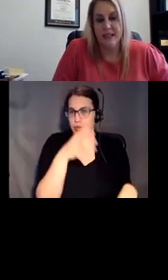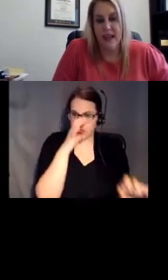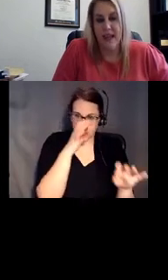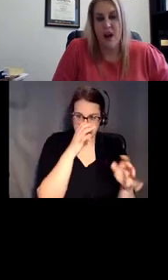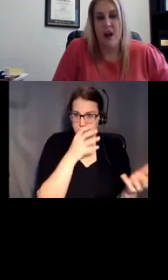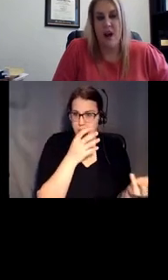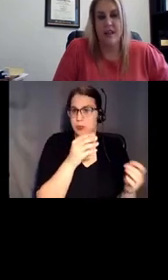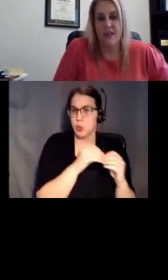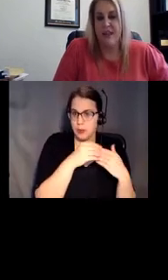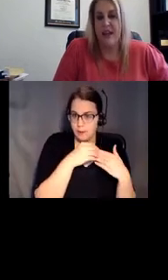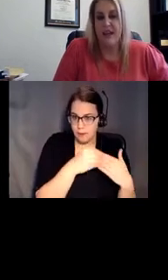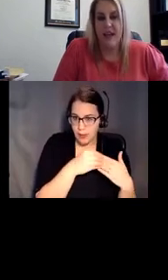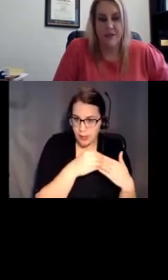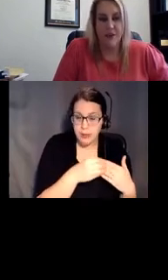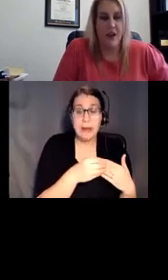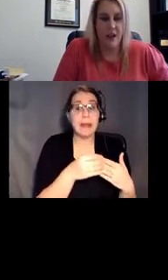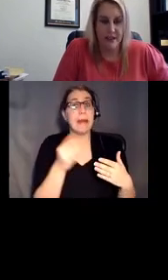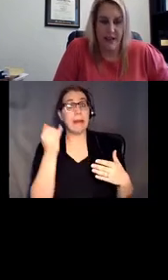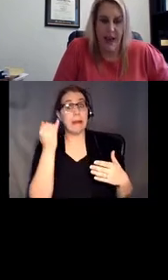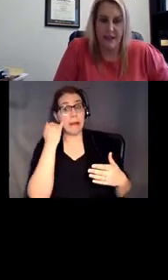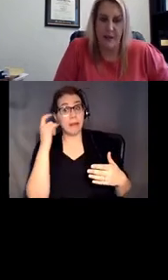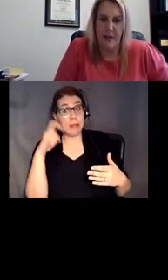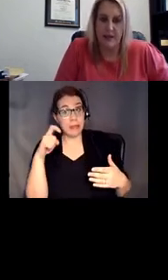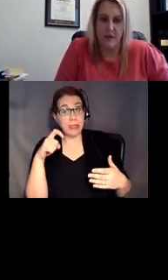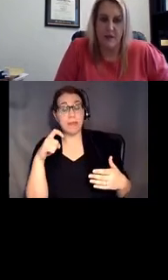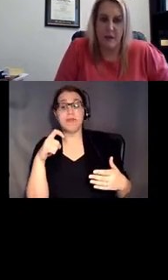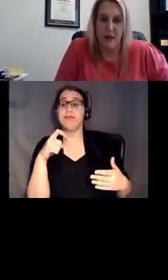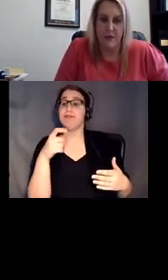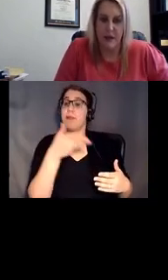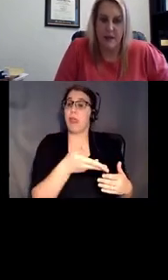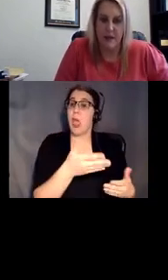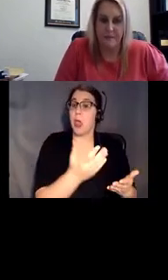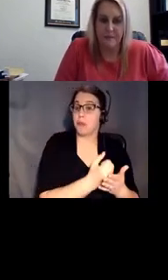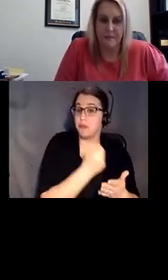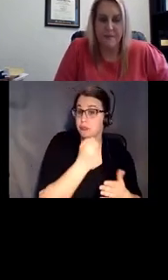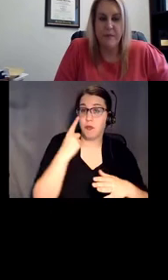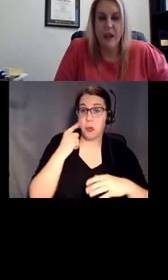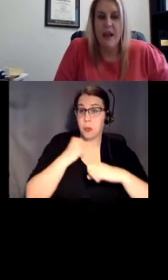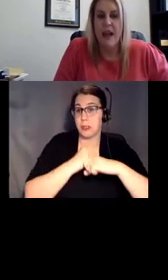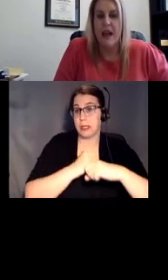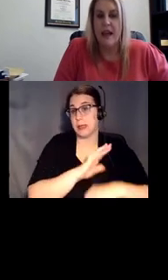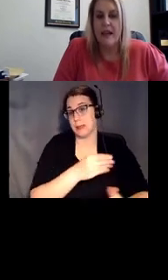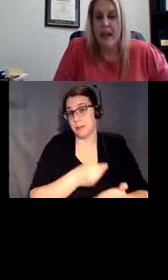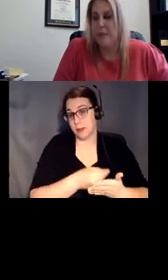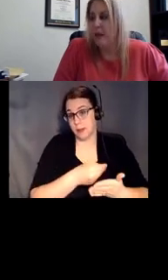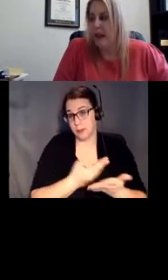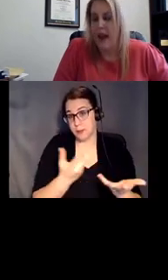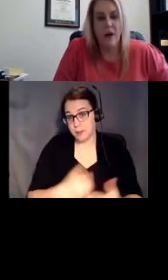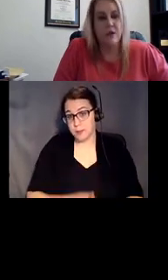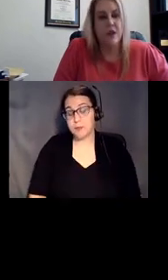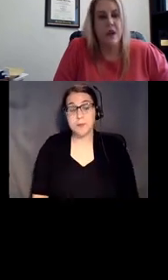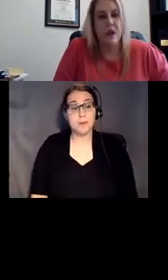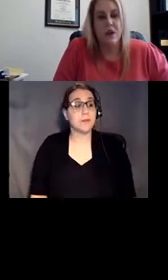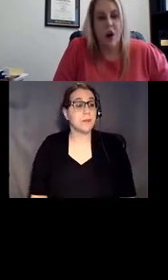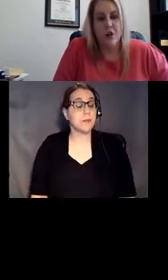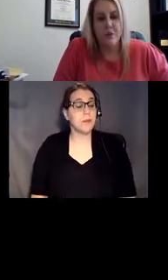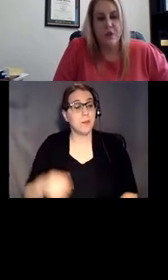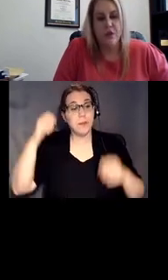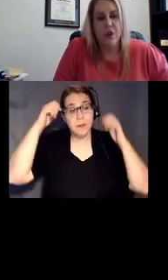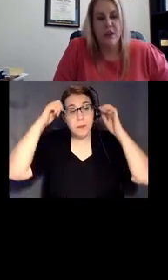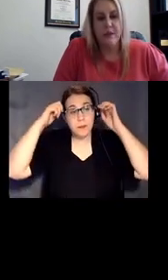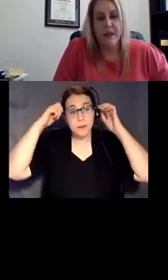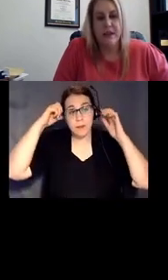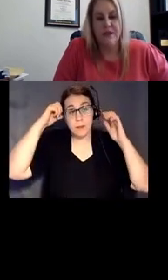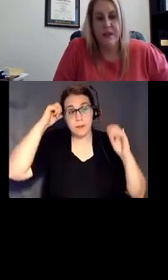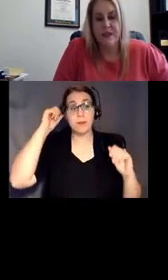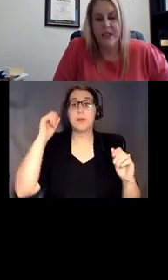it is there in the event that he ever does need asset-based government benefits. In an ABLE account,